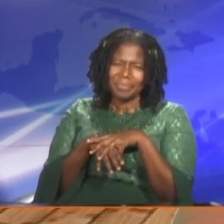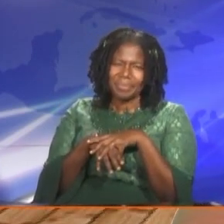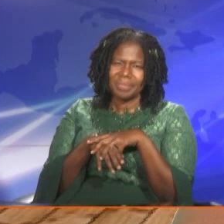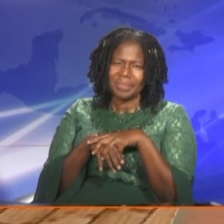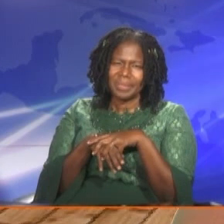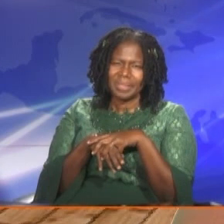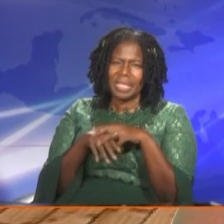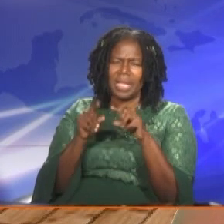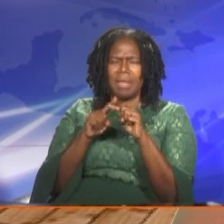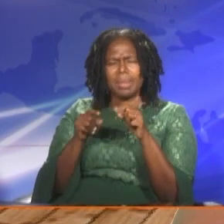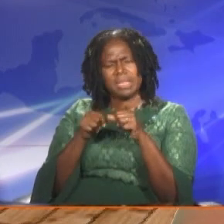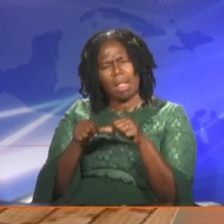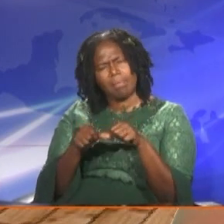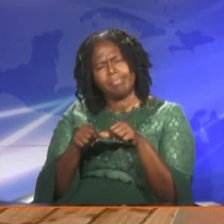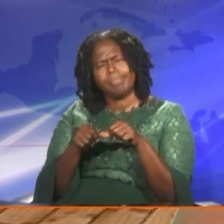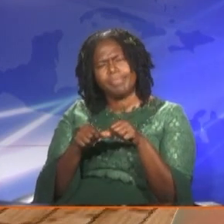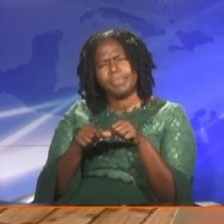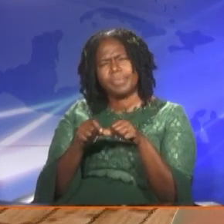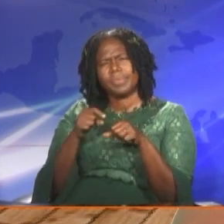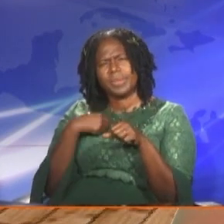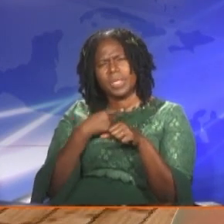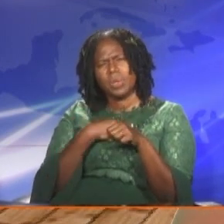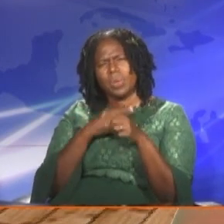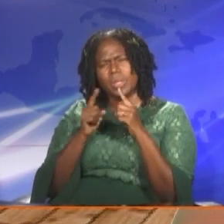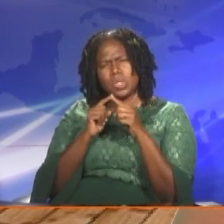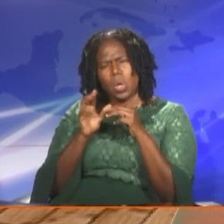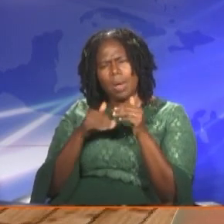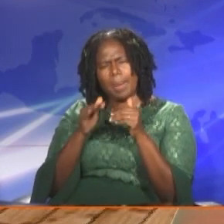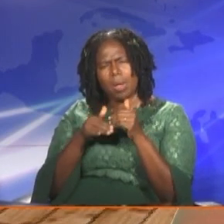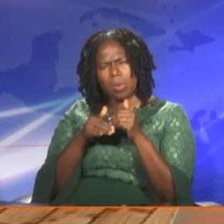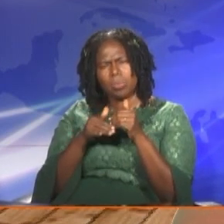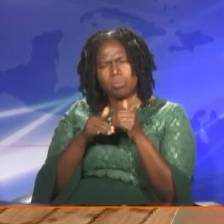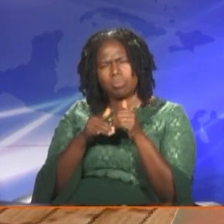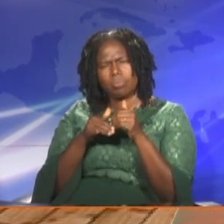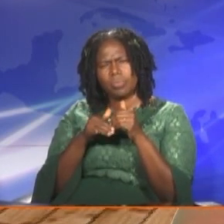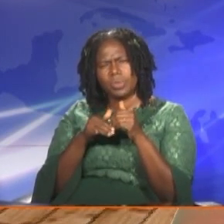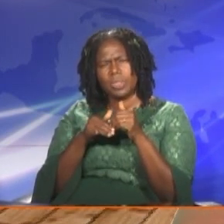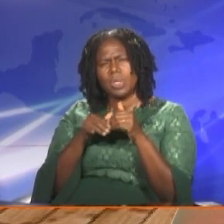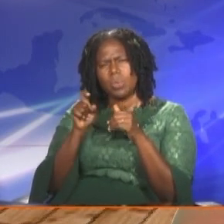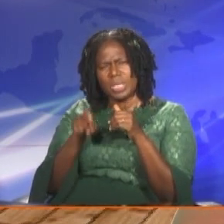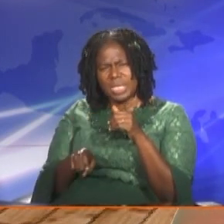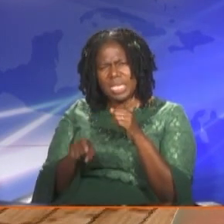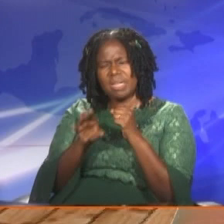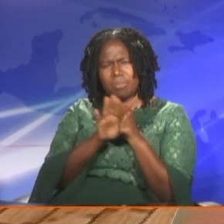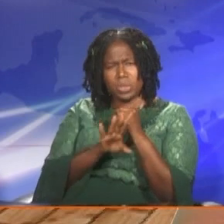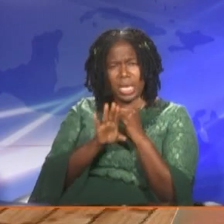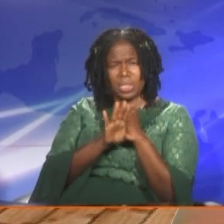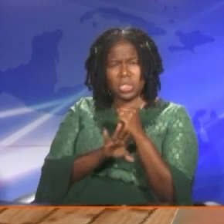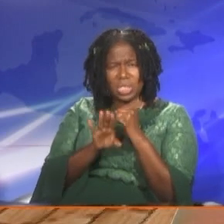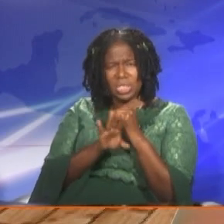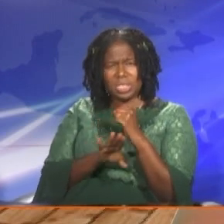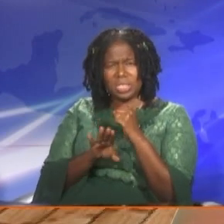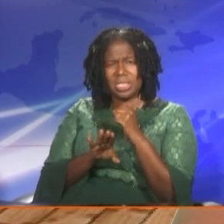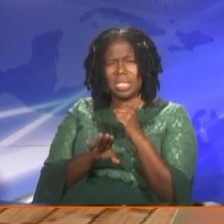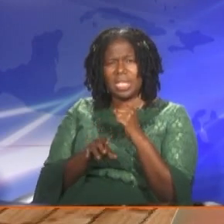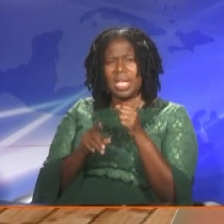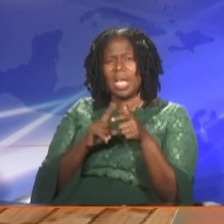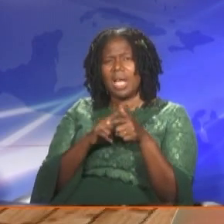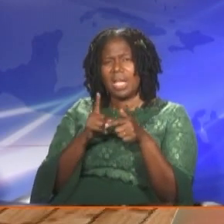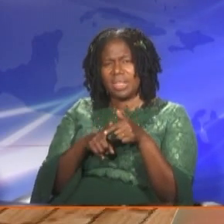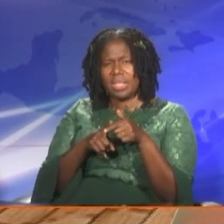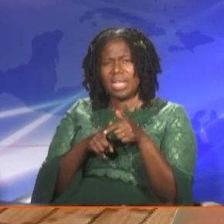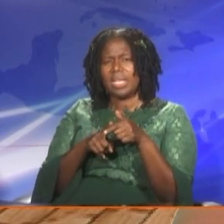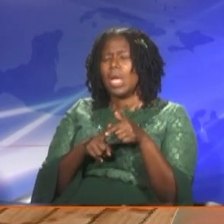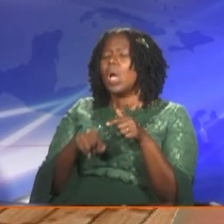strange enough, we say they depend on us for protection, but we also depend on these children as coming up, taking over what